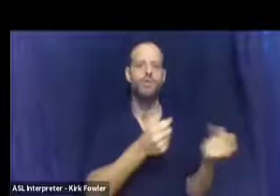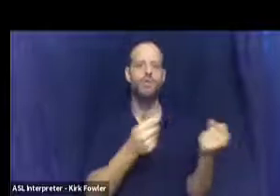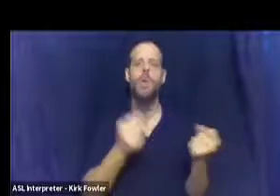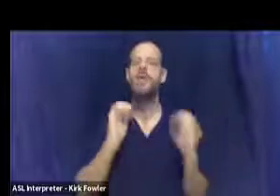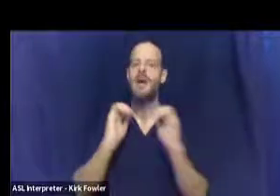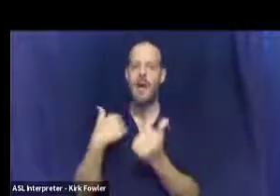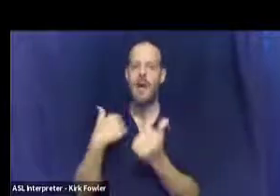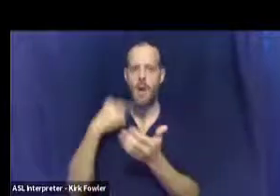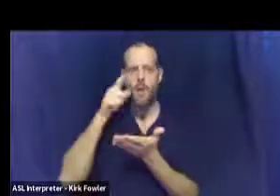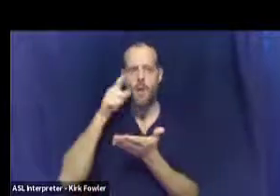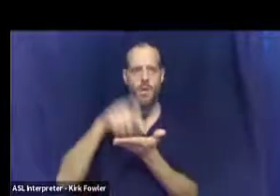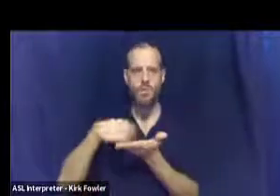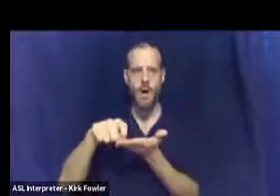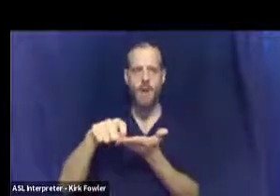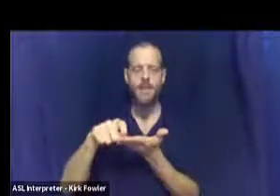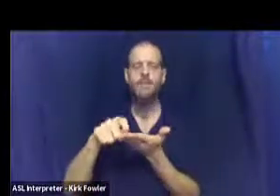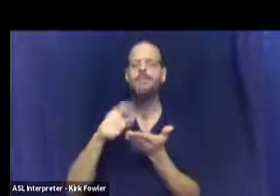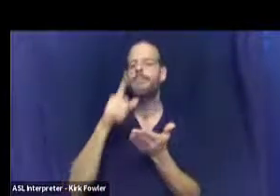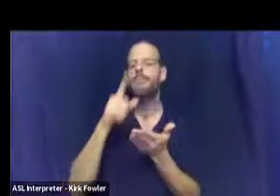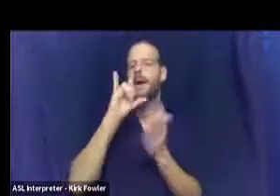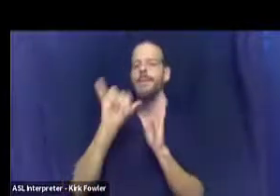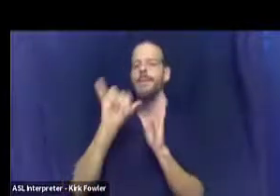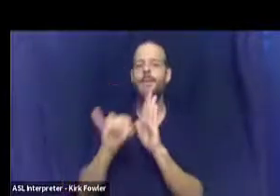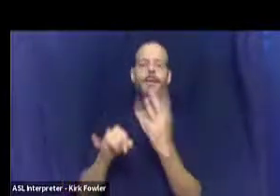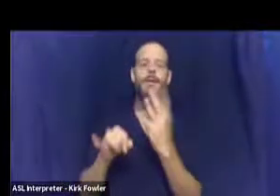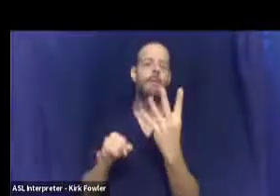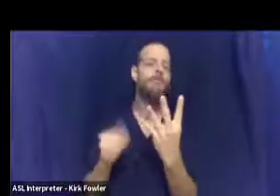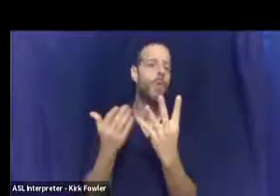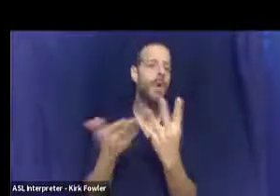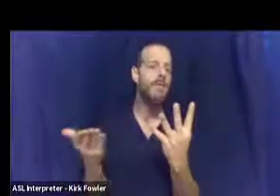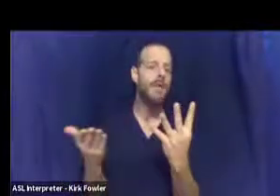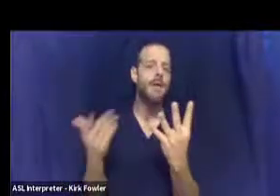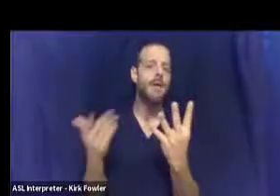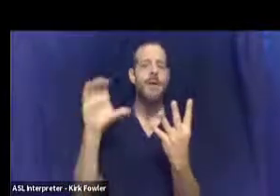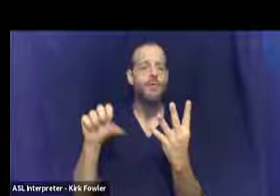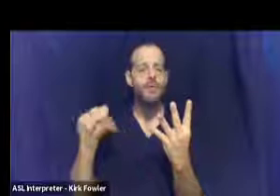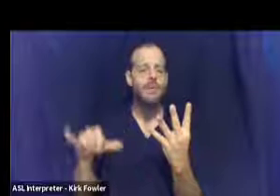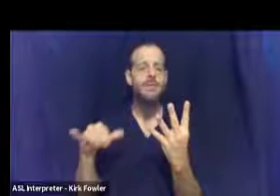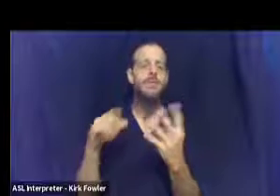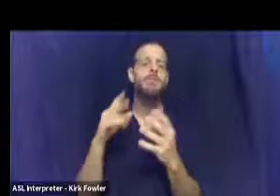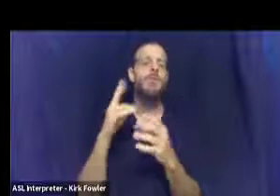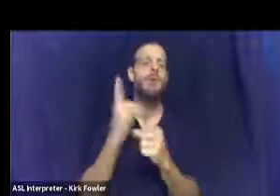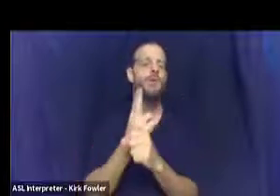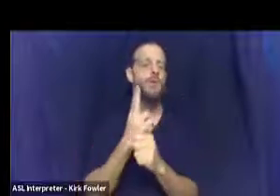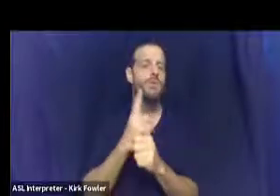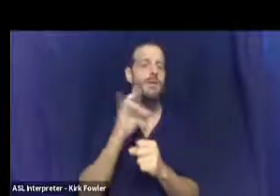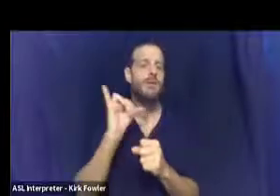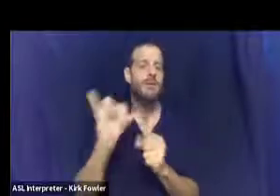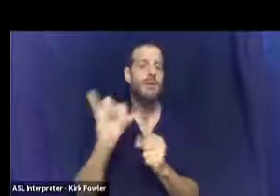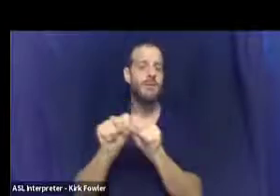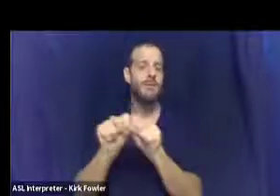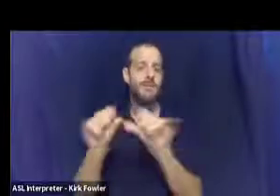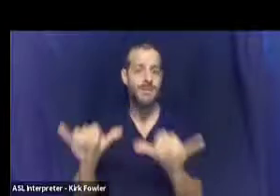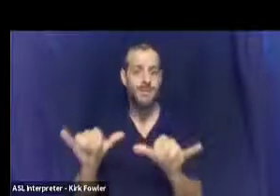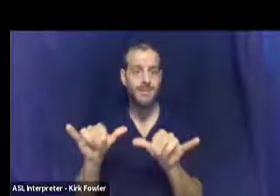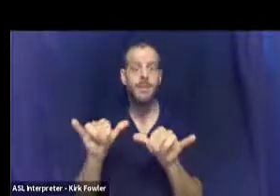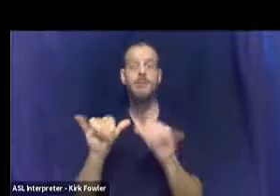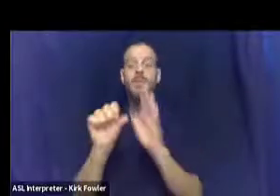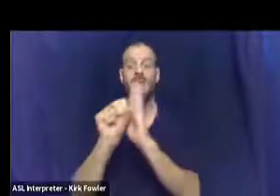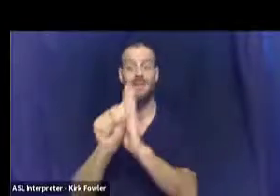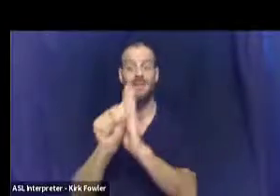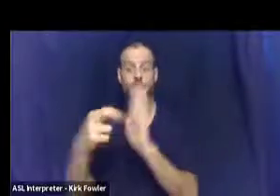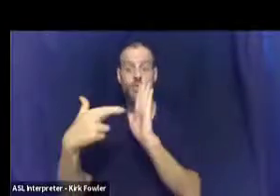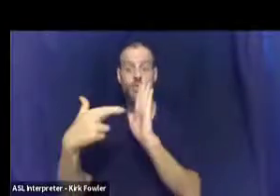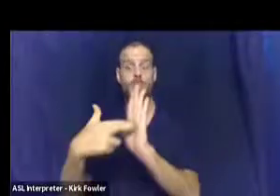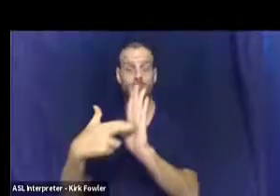four items from their calendar system by engaging in the activity that it represents by walking towards that area or